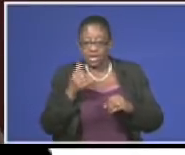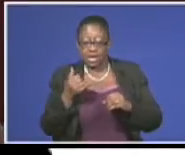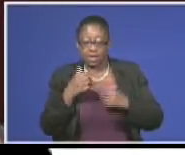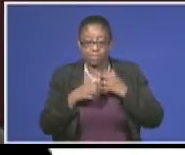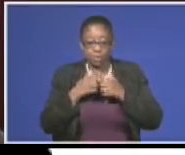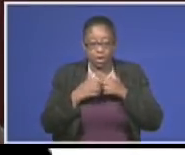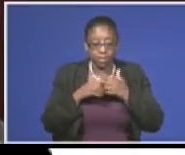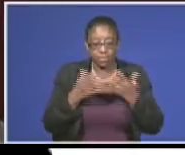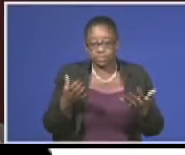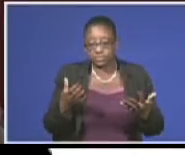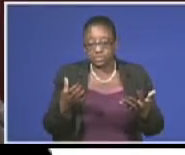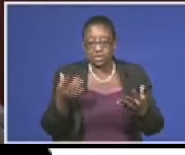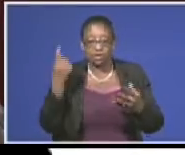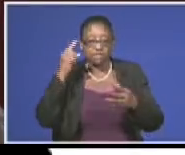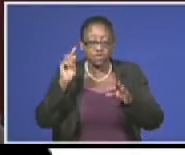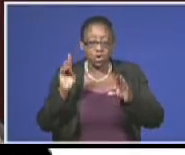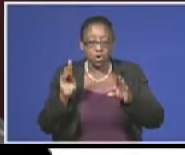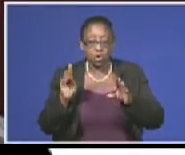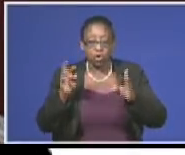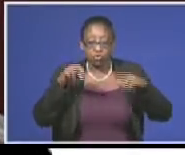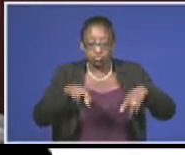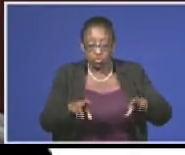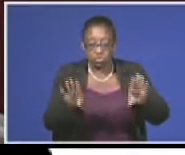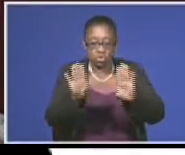any necessity for road closures